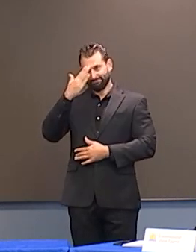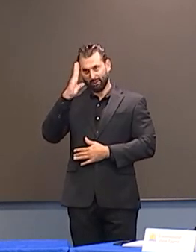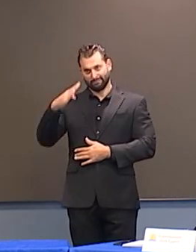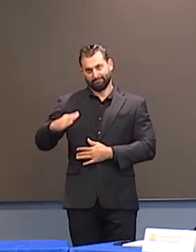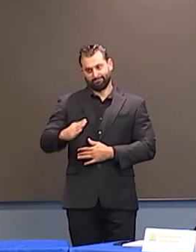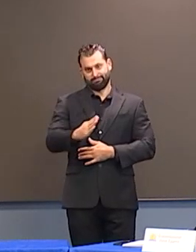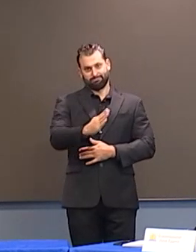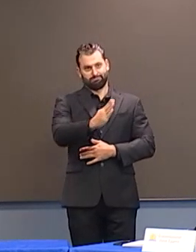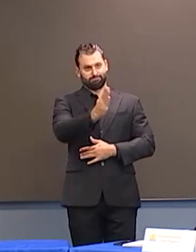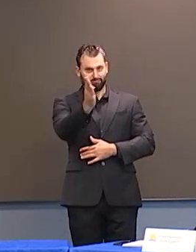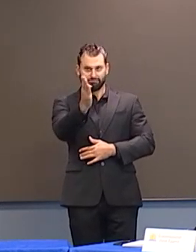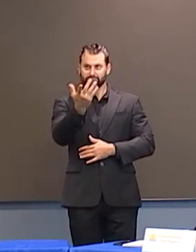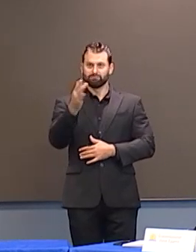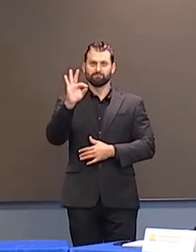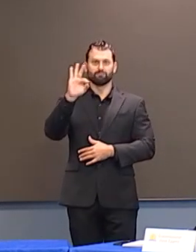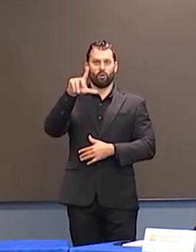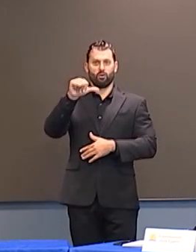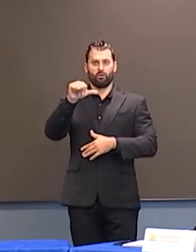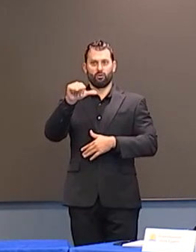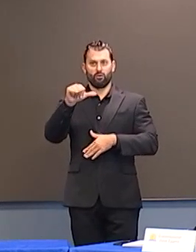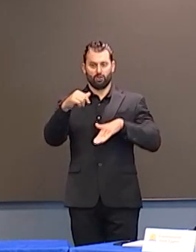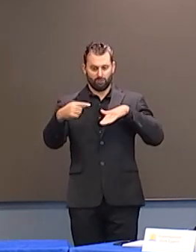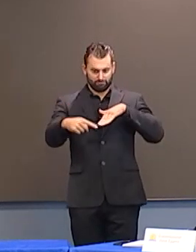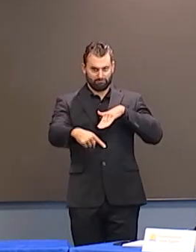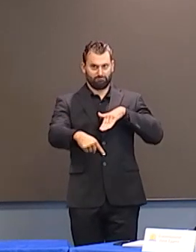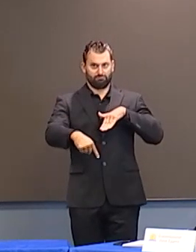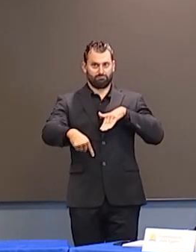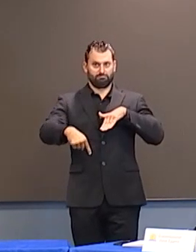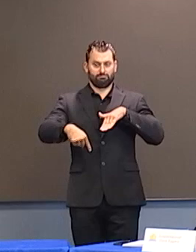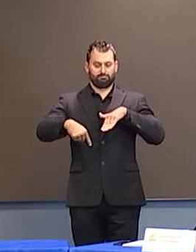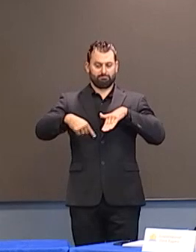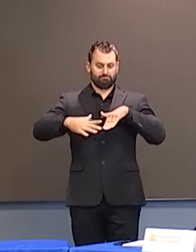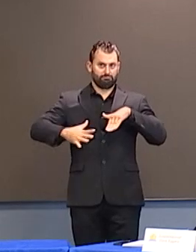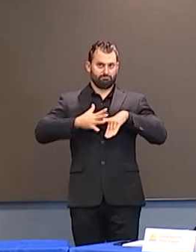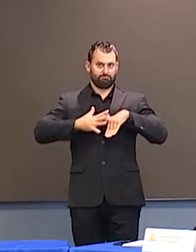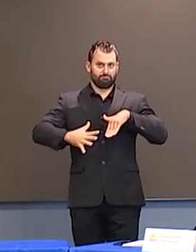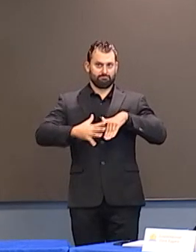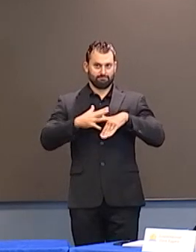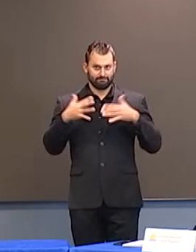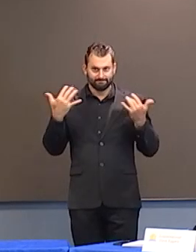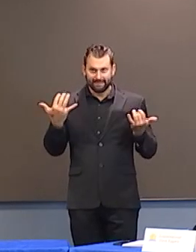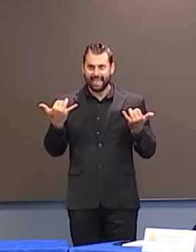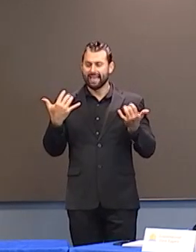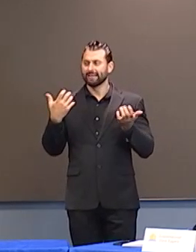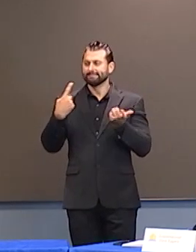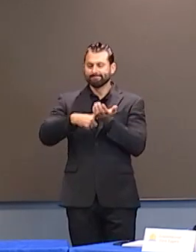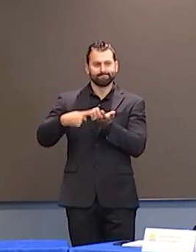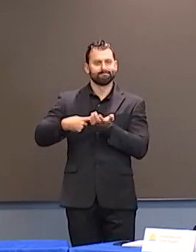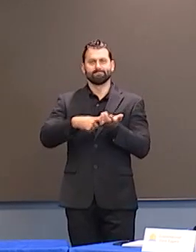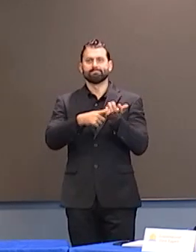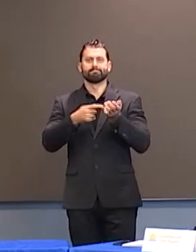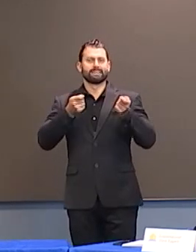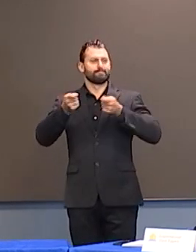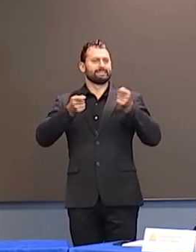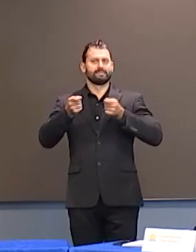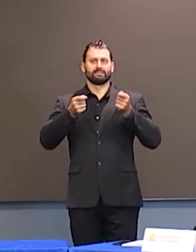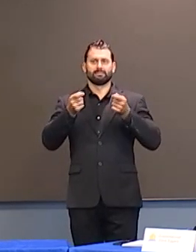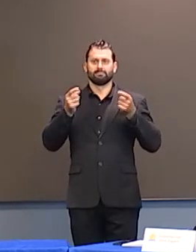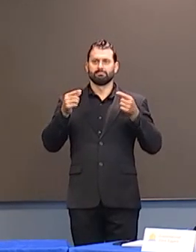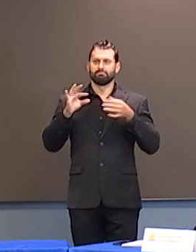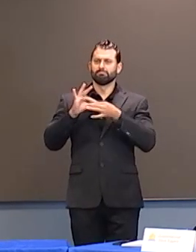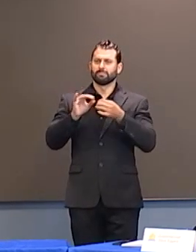of Emergency Management, to come forward and give you a brief update and summary of actions to date and also